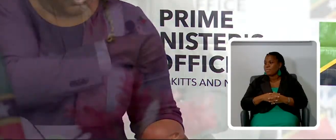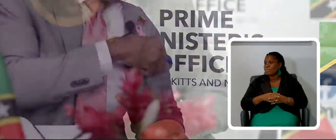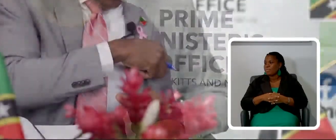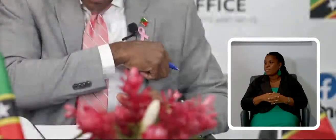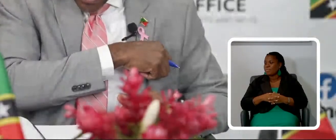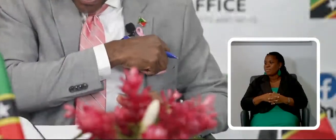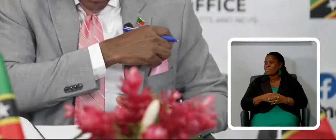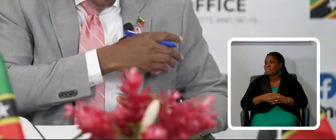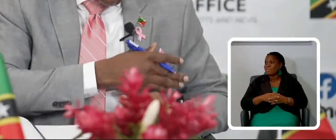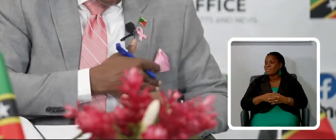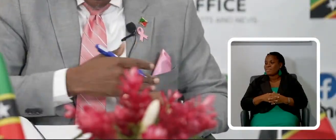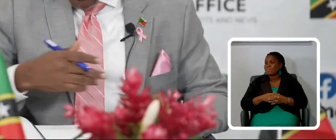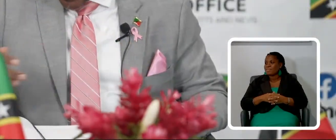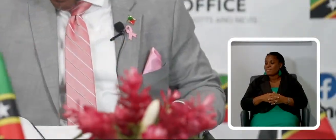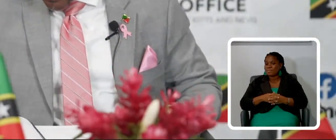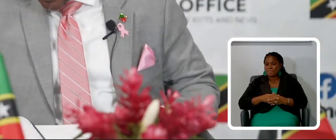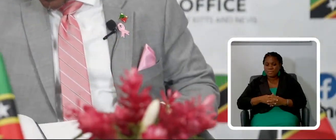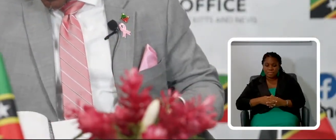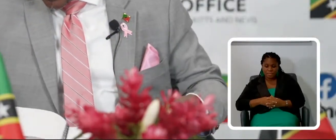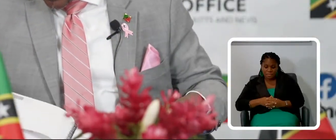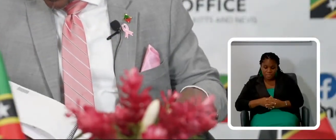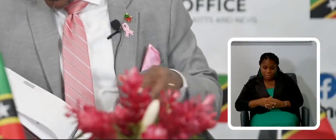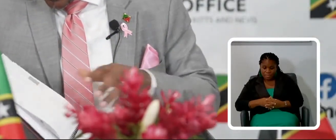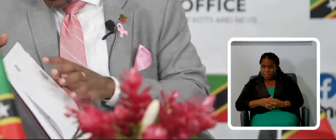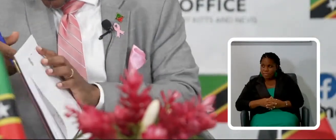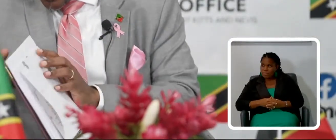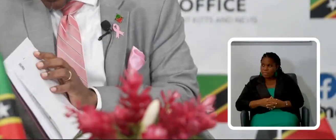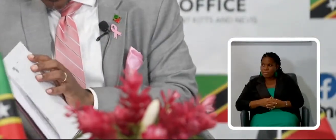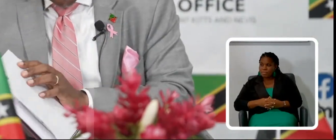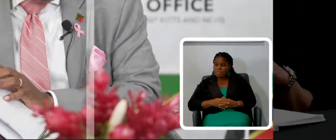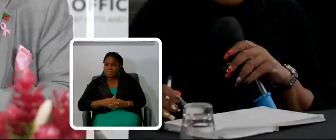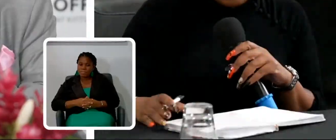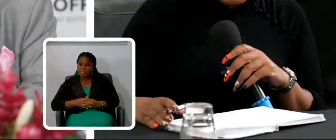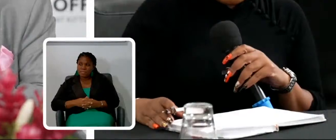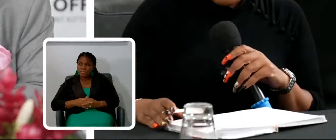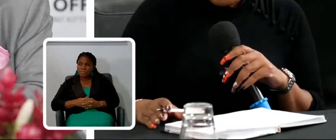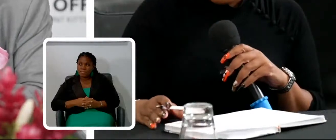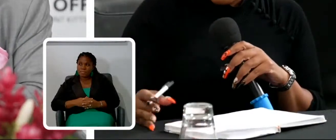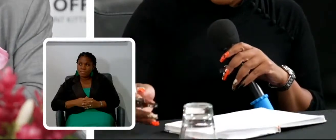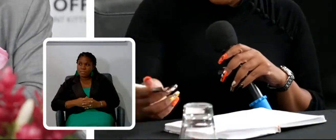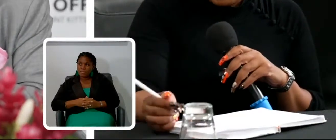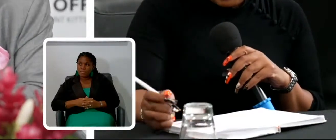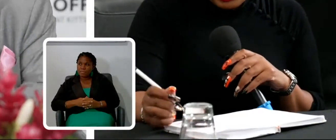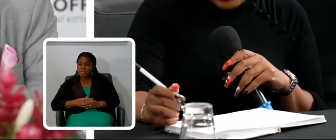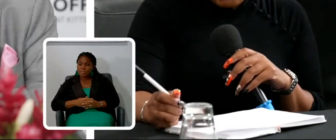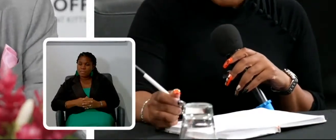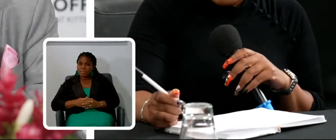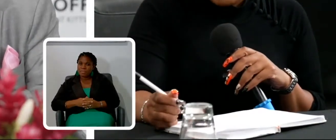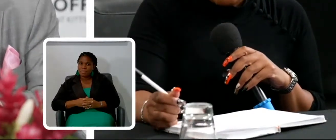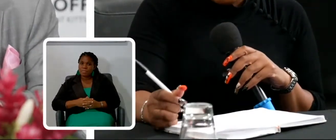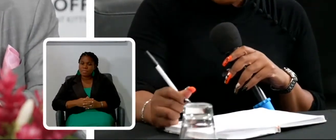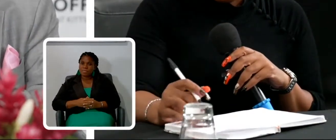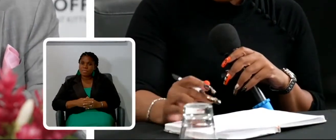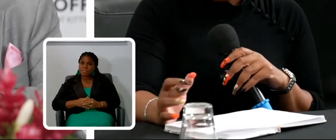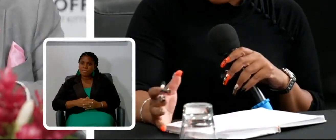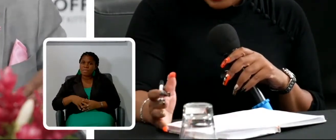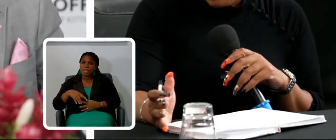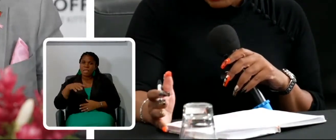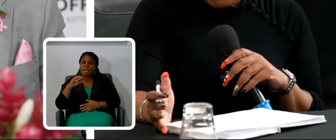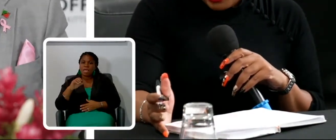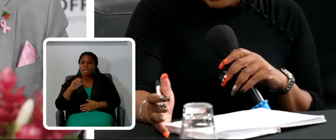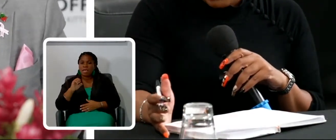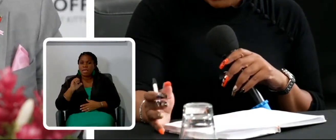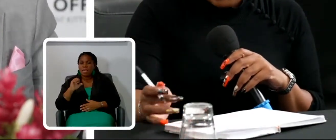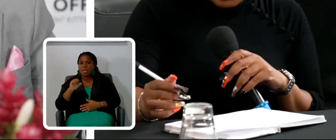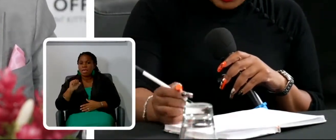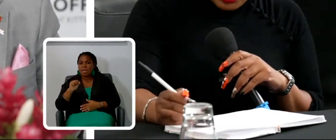pink tie. Correct. What is our situation here in St. Kitts and Nevis in terms of oncology and treatment of various